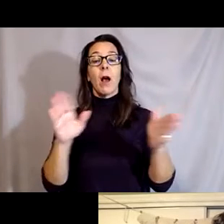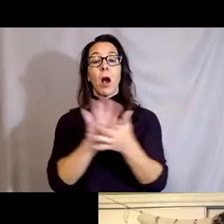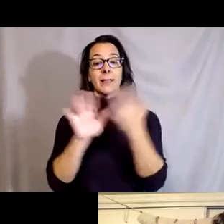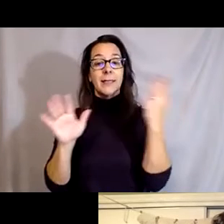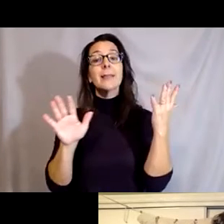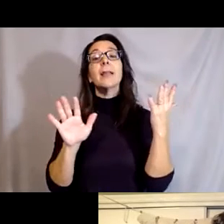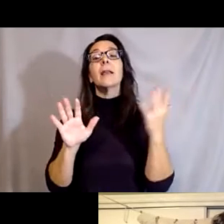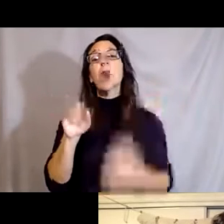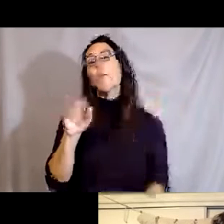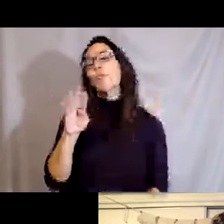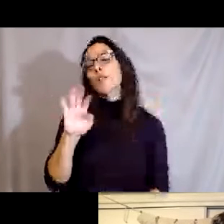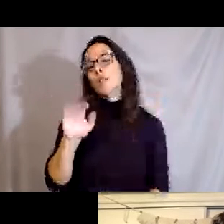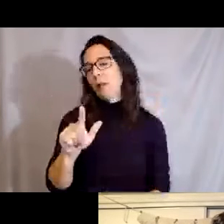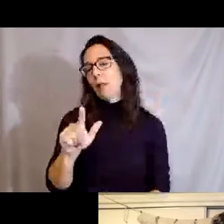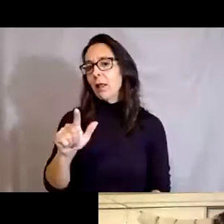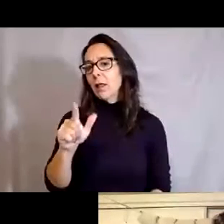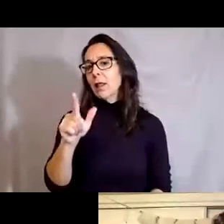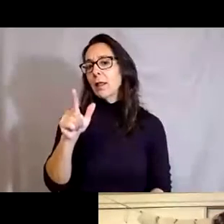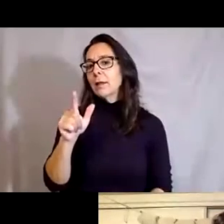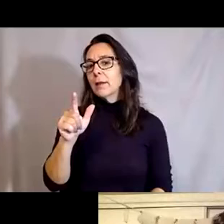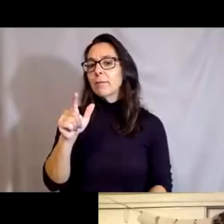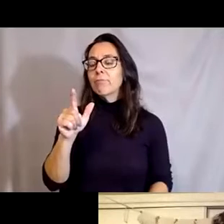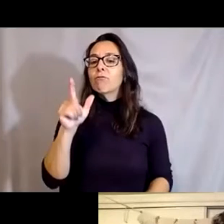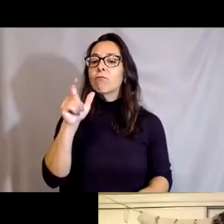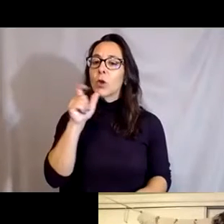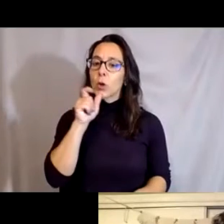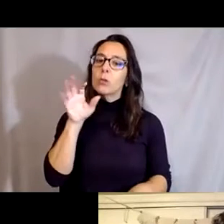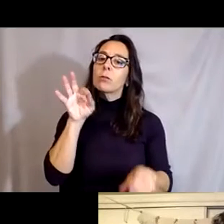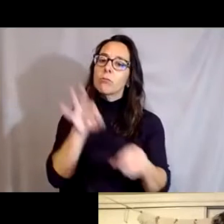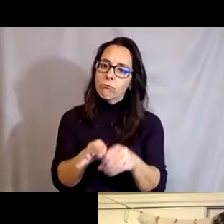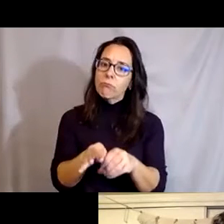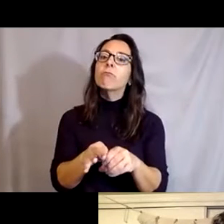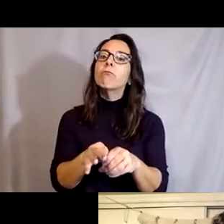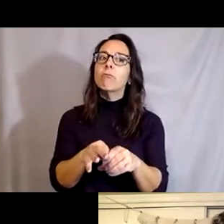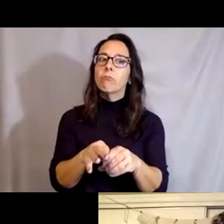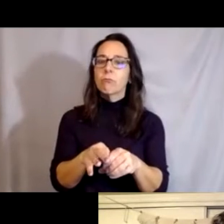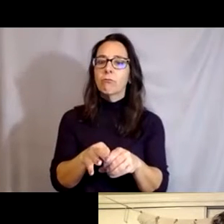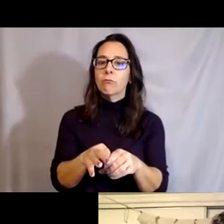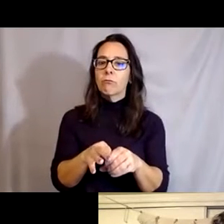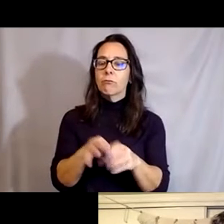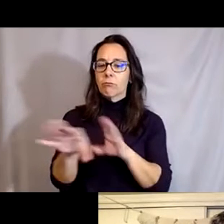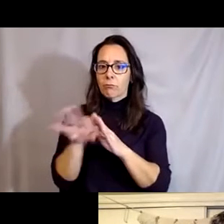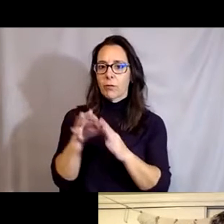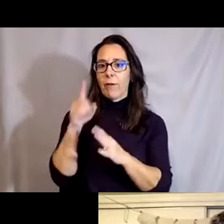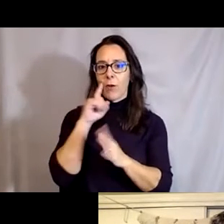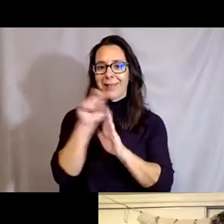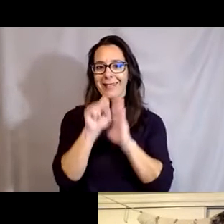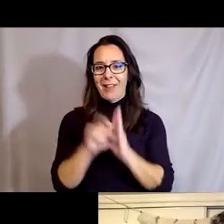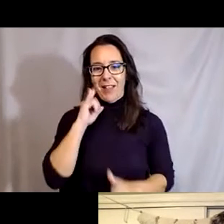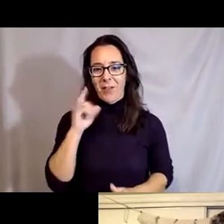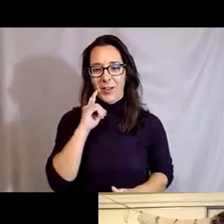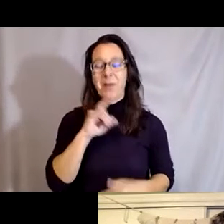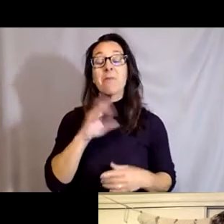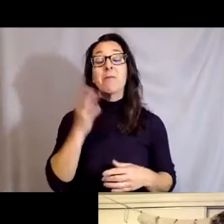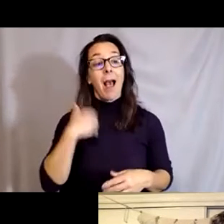California. And once I won my election last year to the Burbank City Council, people from all over the state